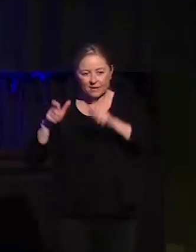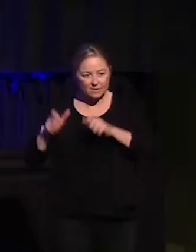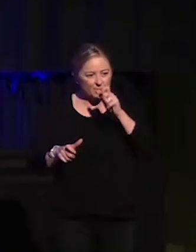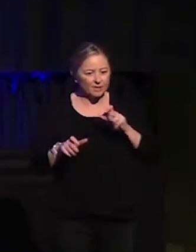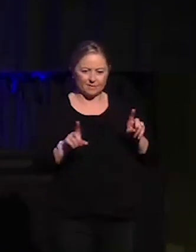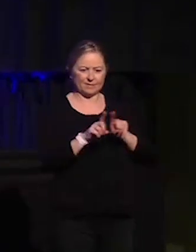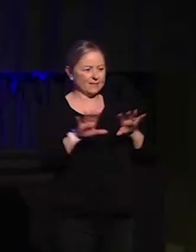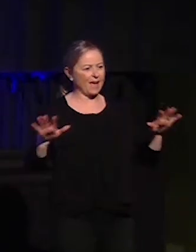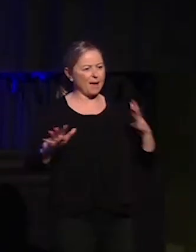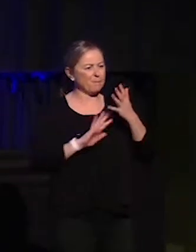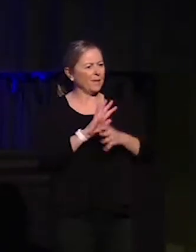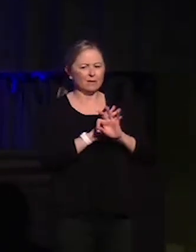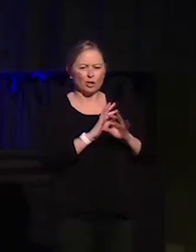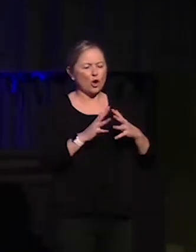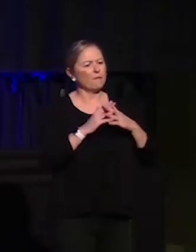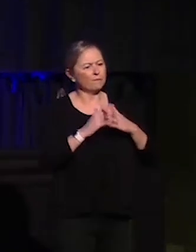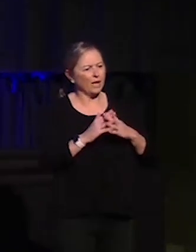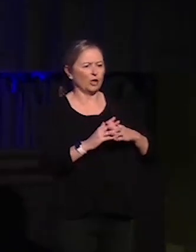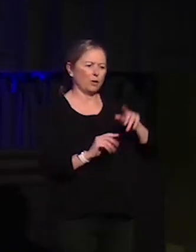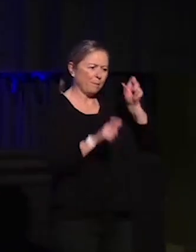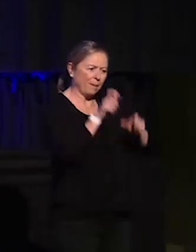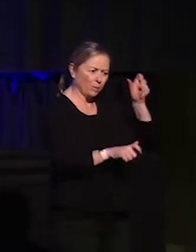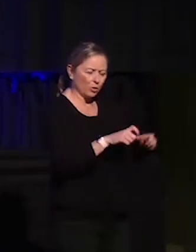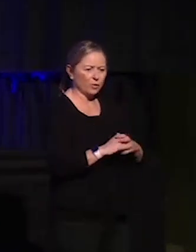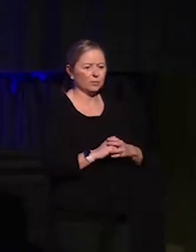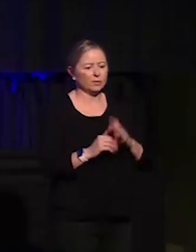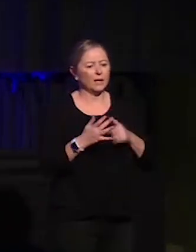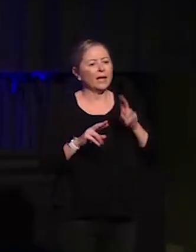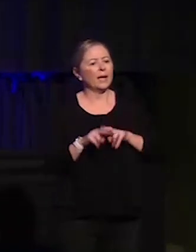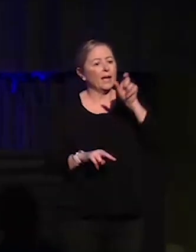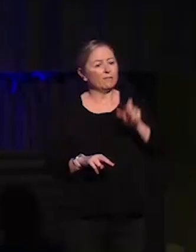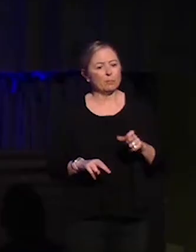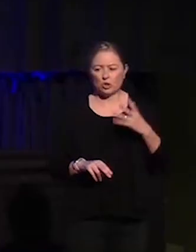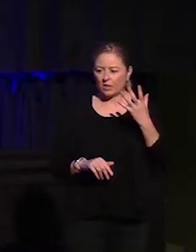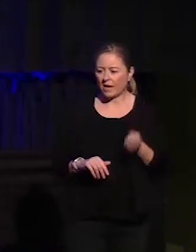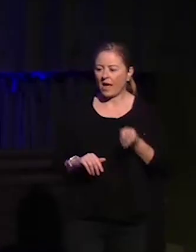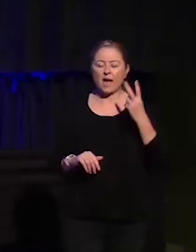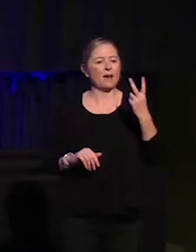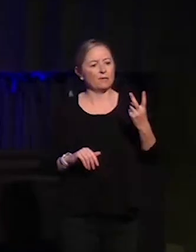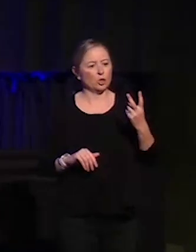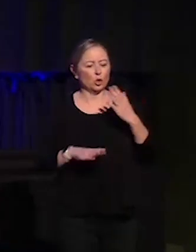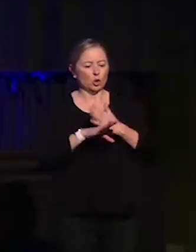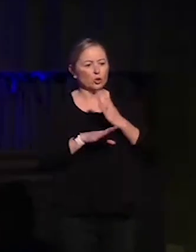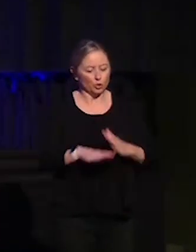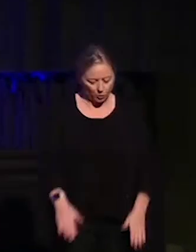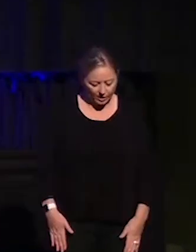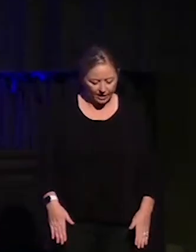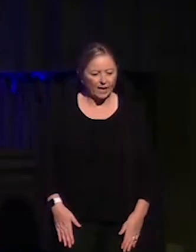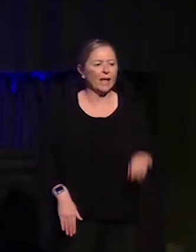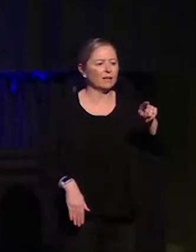them. How about anyone with 2 working legs now has to take the stairs? You can't use lifts because lifts are an